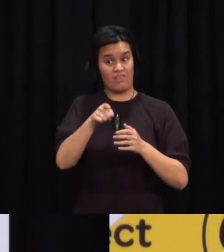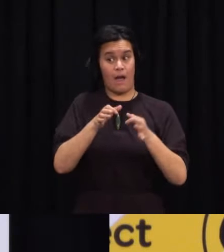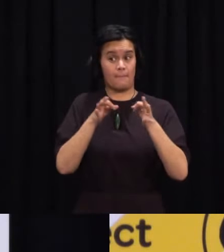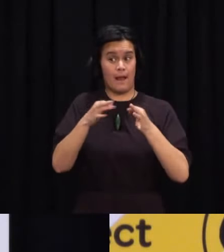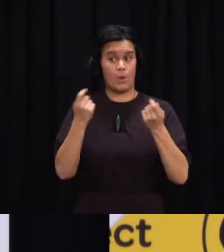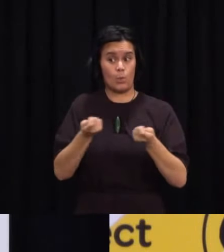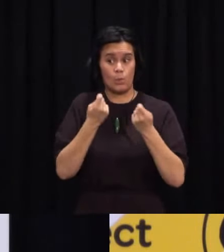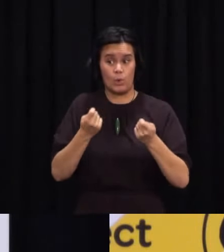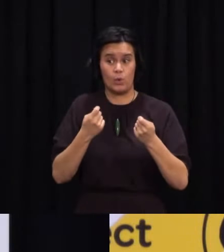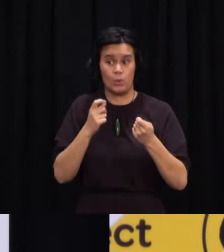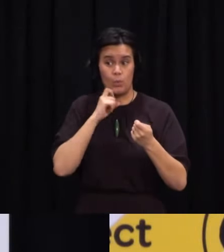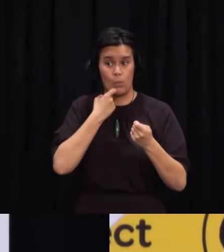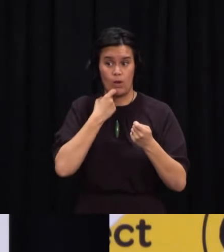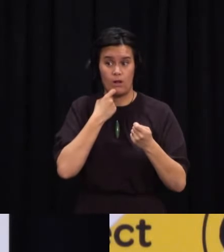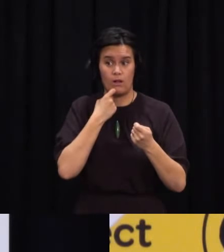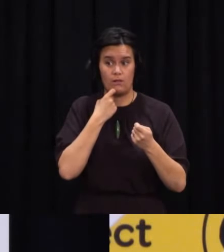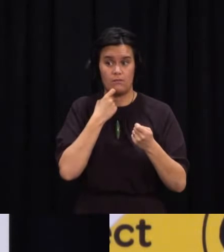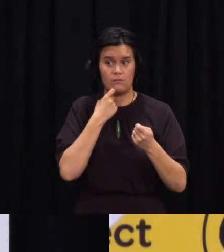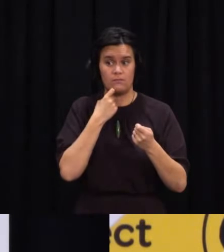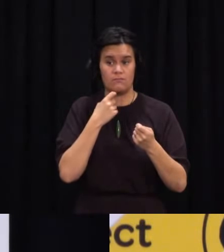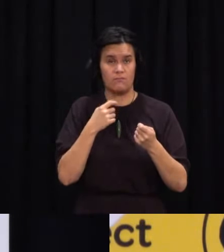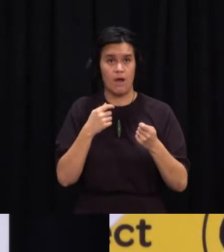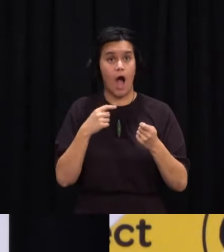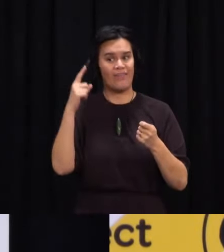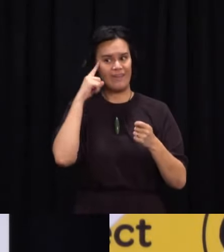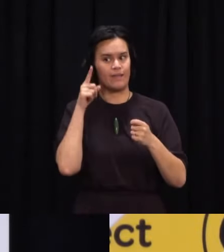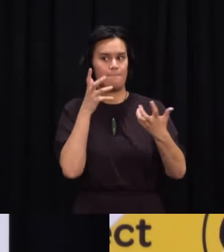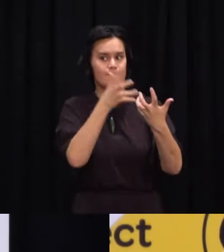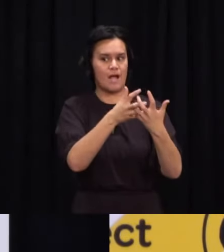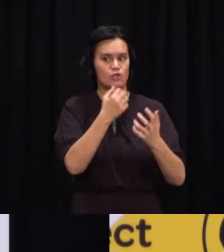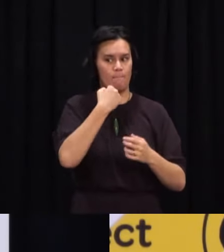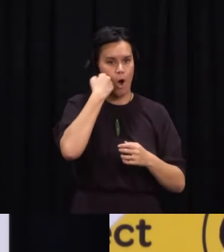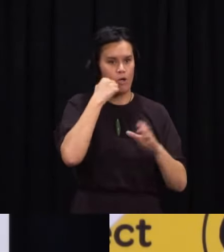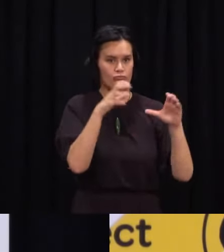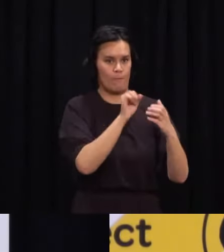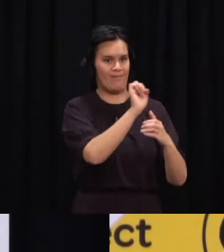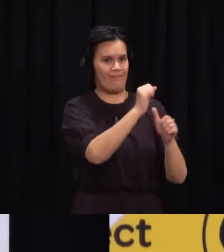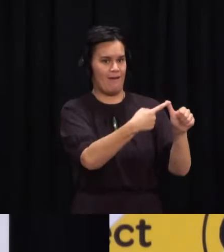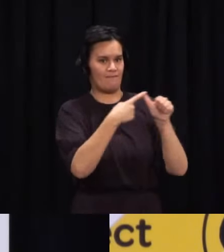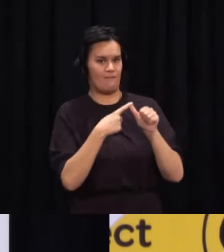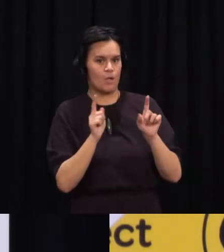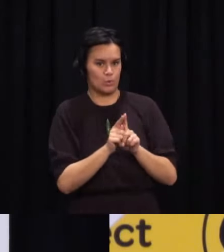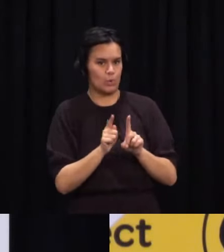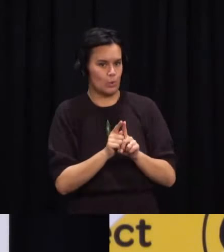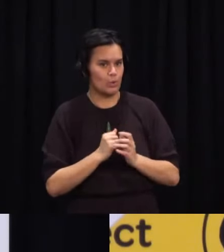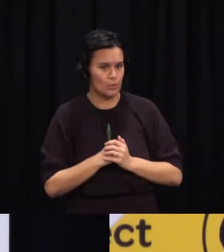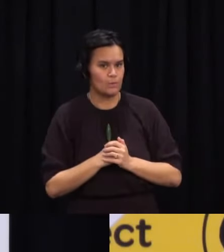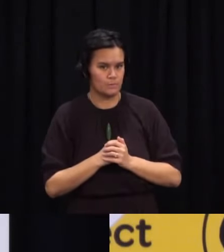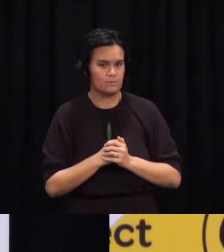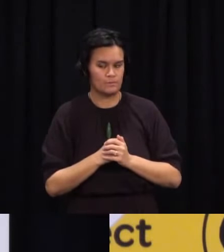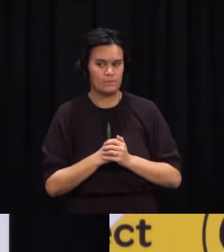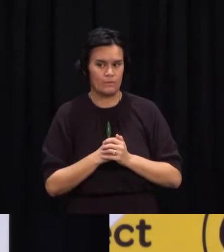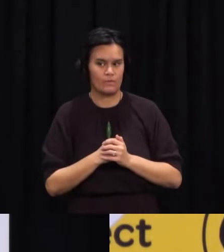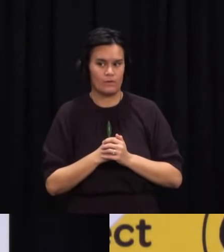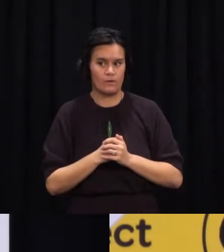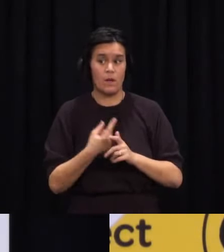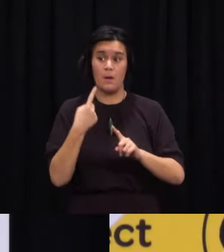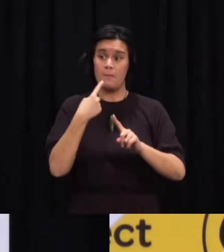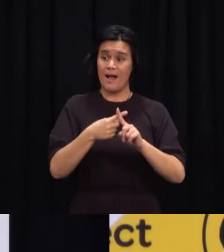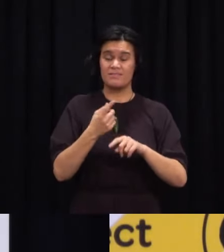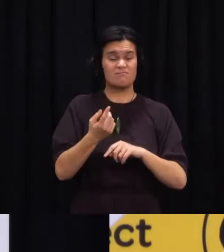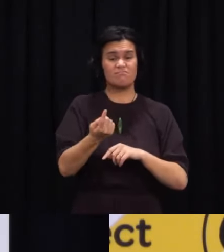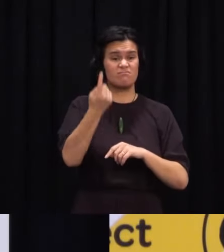what those have been calling for that specific area. More broadly, I would again just highlight that every other outbreak